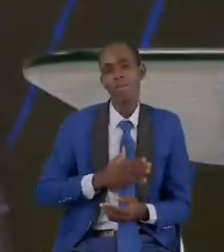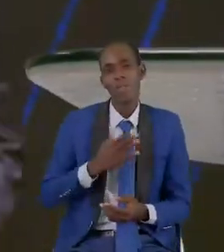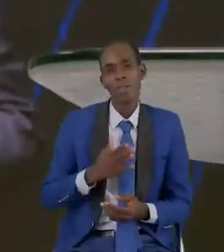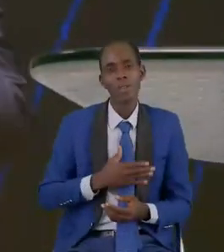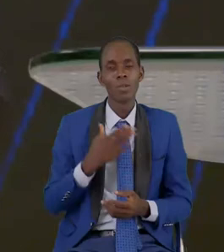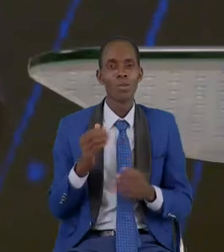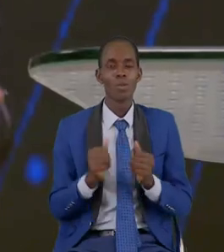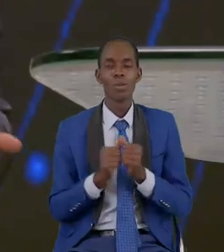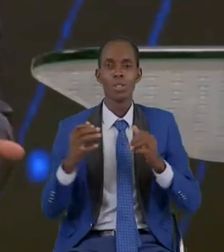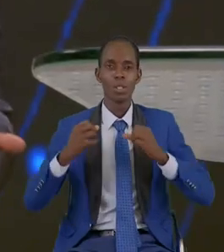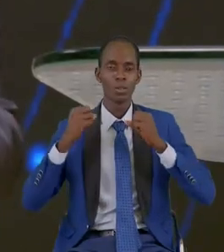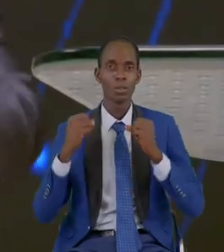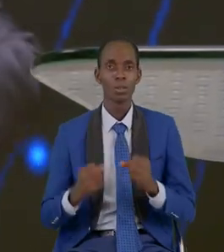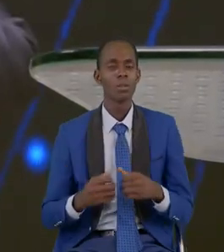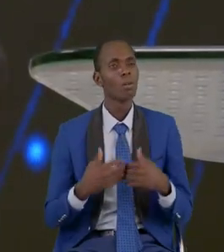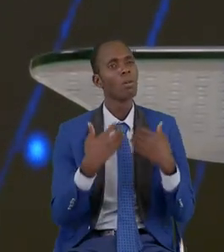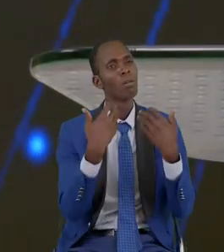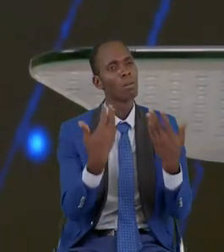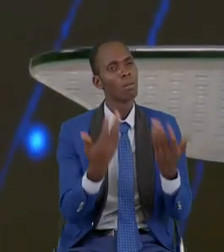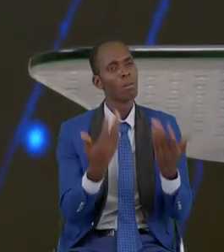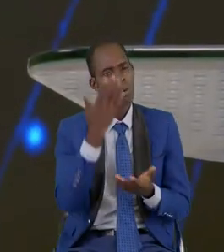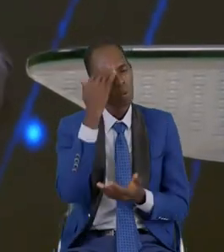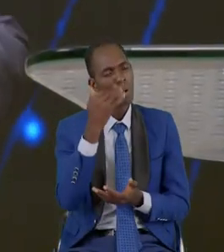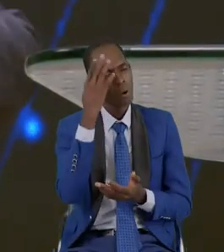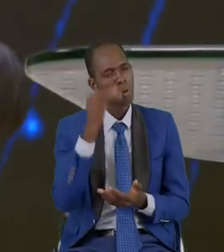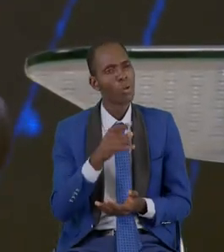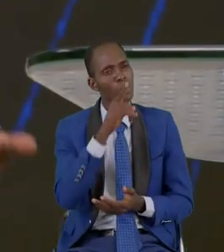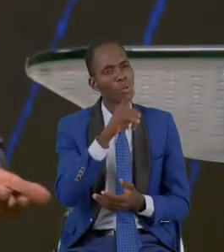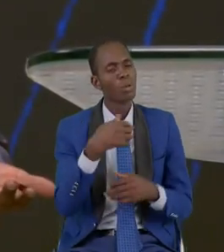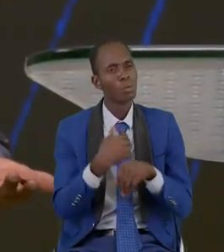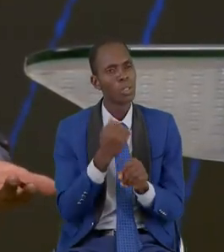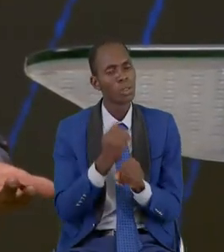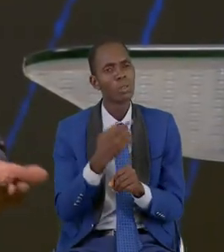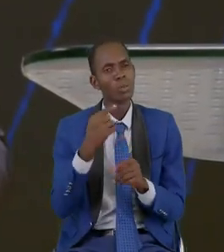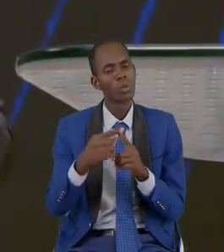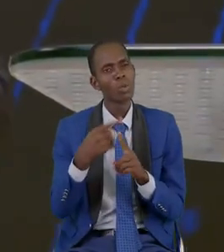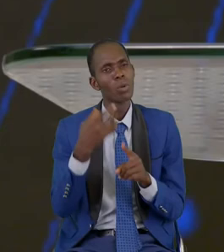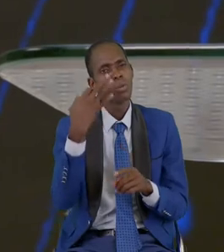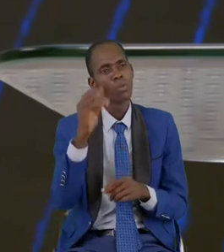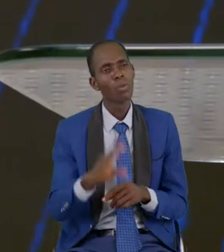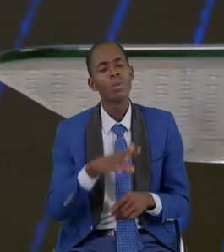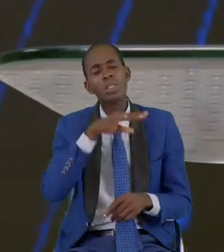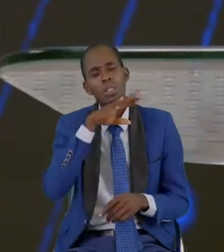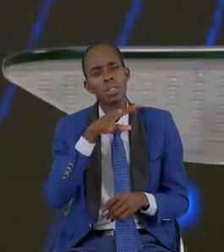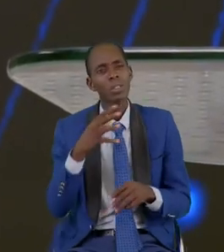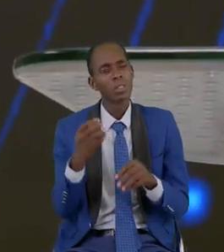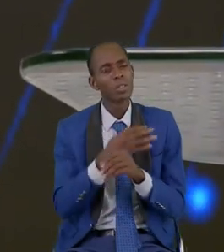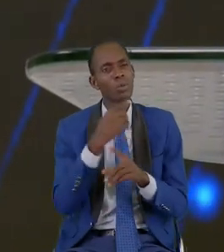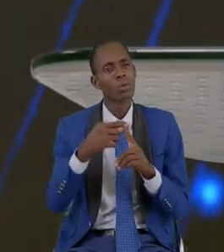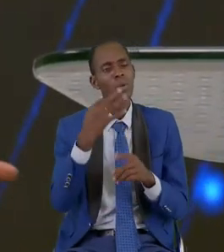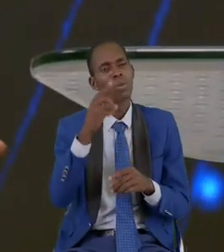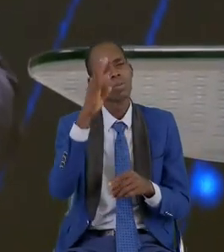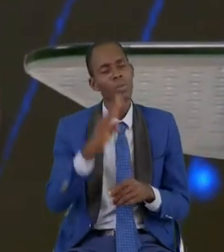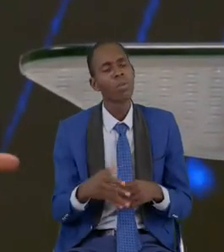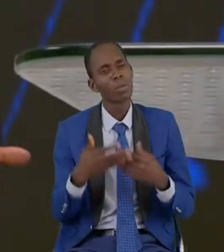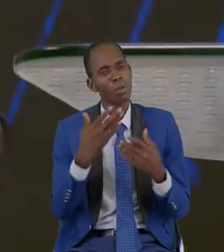we'll say, why are you doing that? You are corrupting the gospel. You are taking the gospel away. How is it now? This is